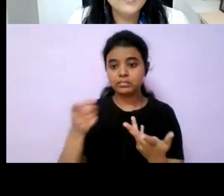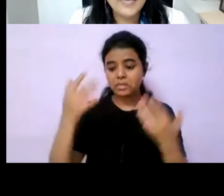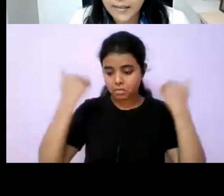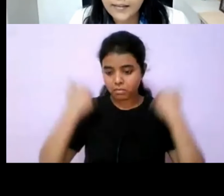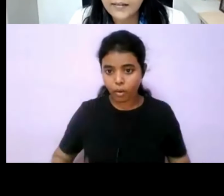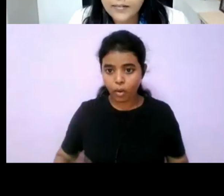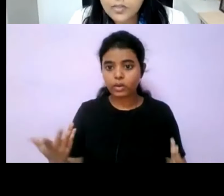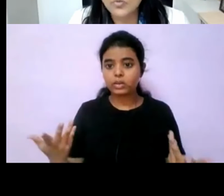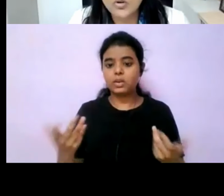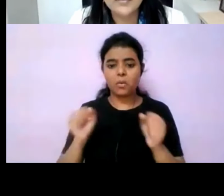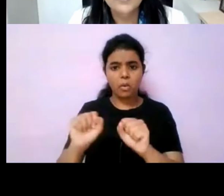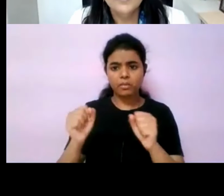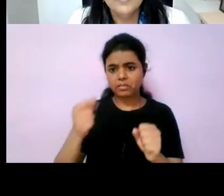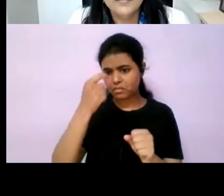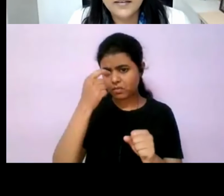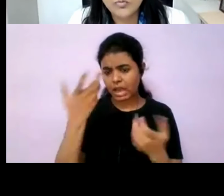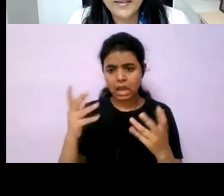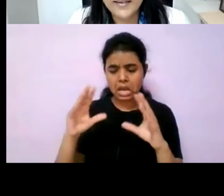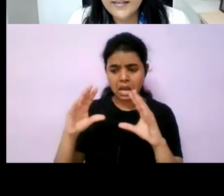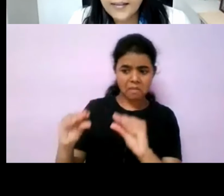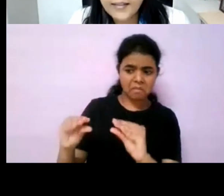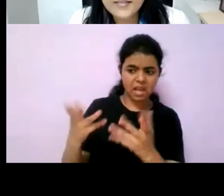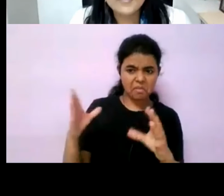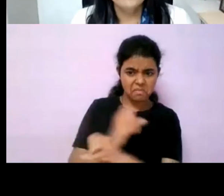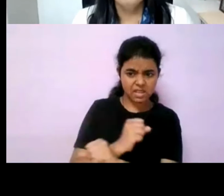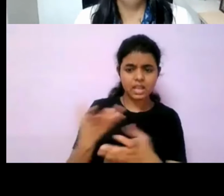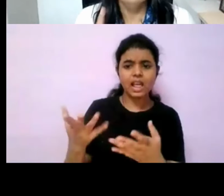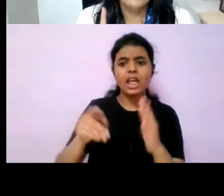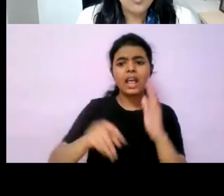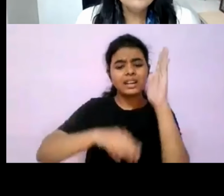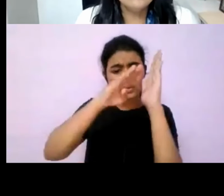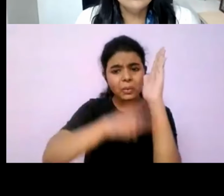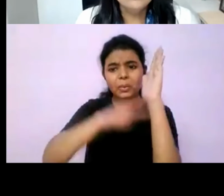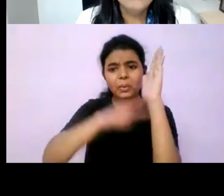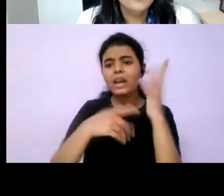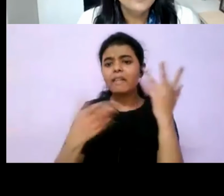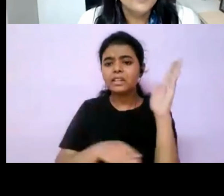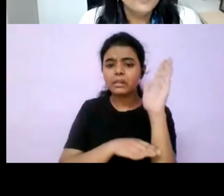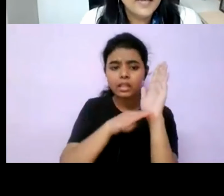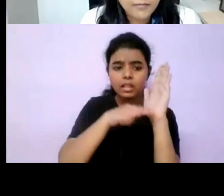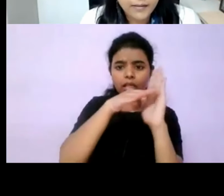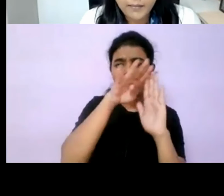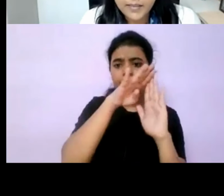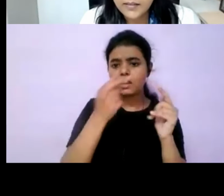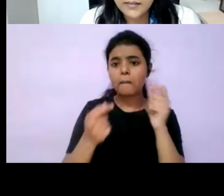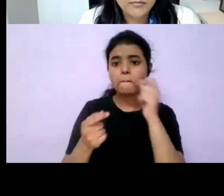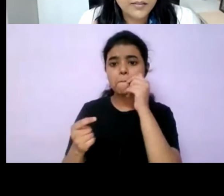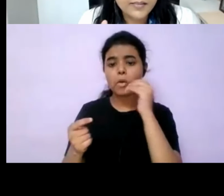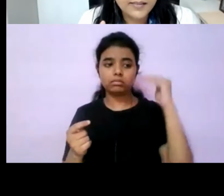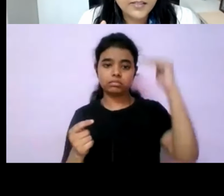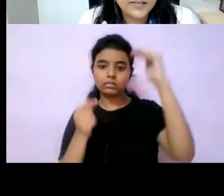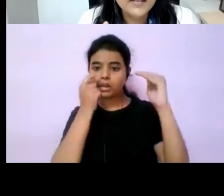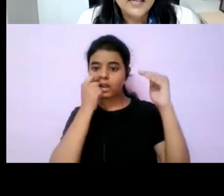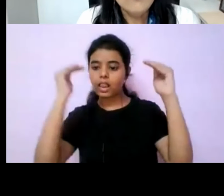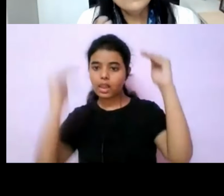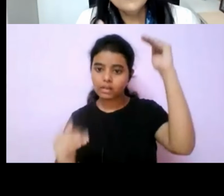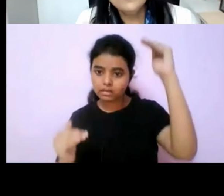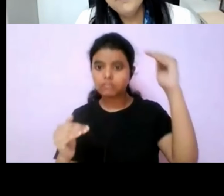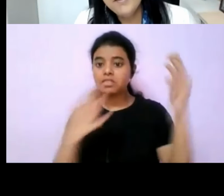body lacking and so on to varying degrees. But also, as we mentioned in the first